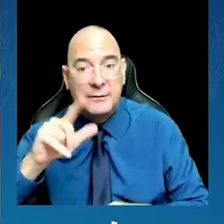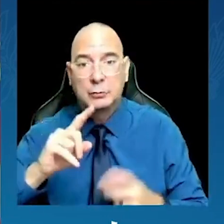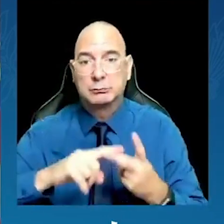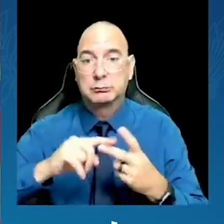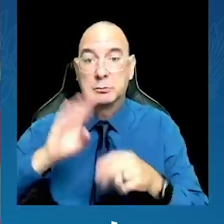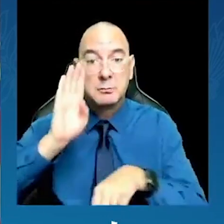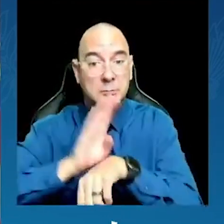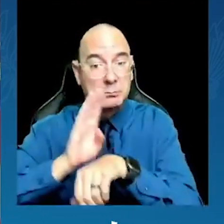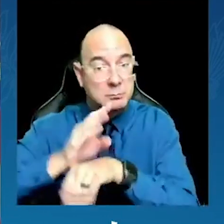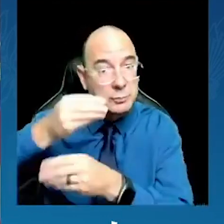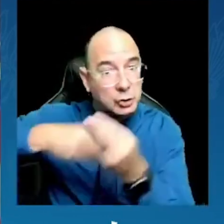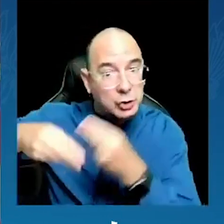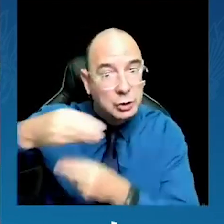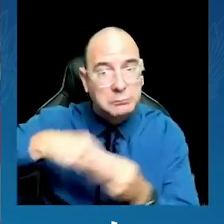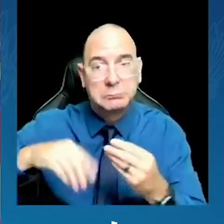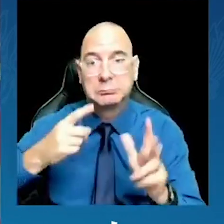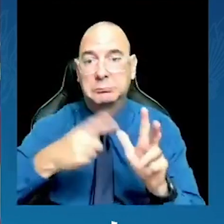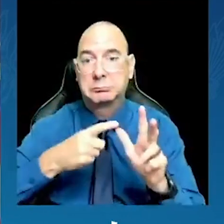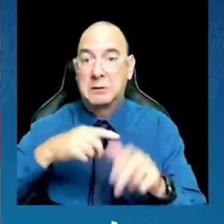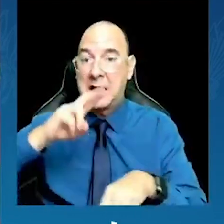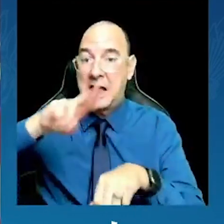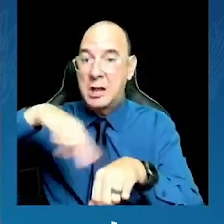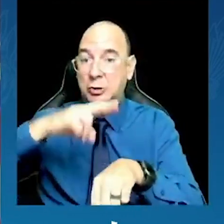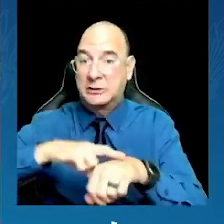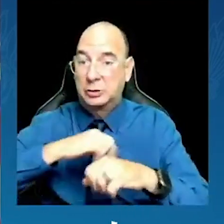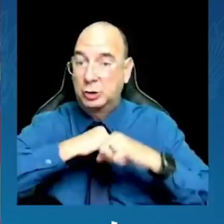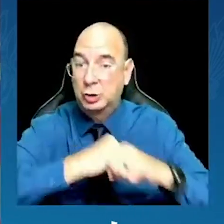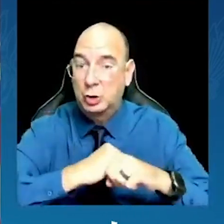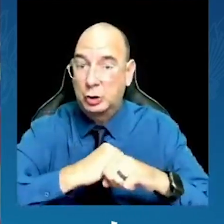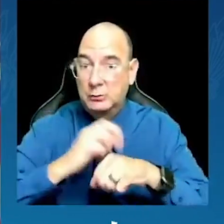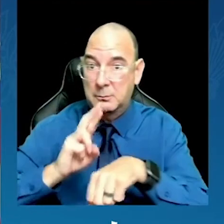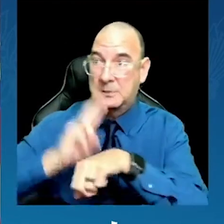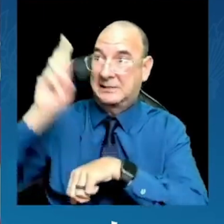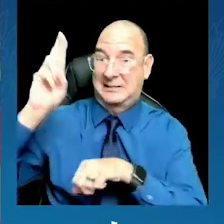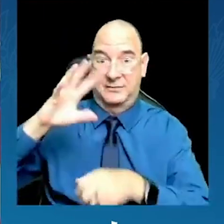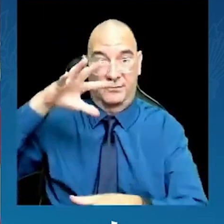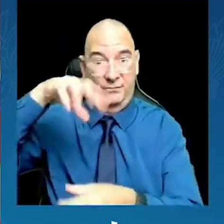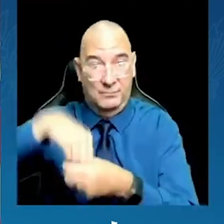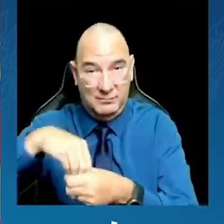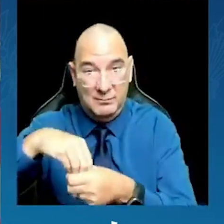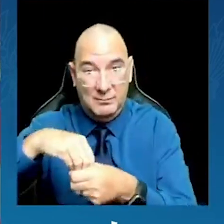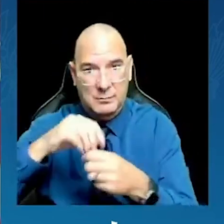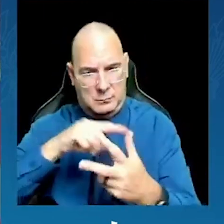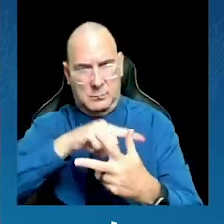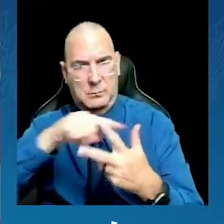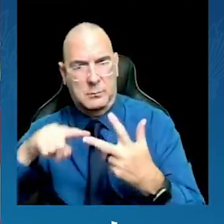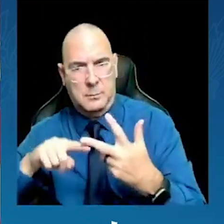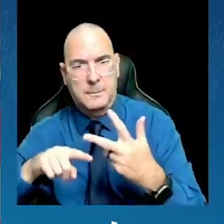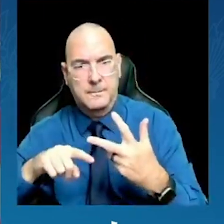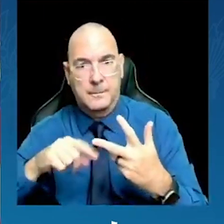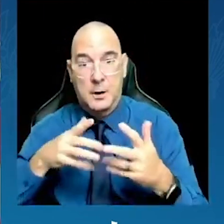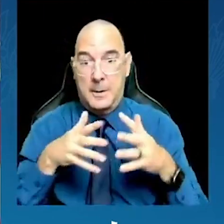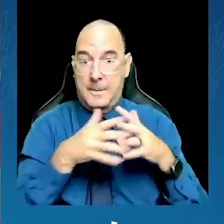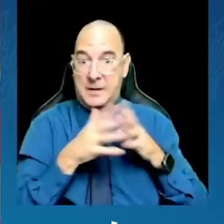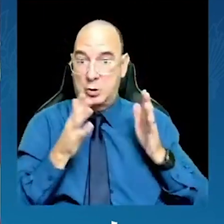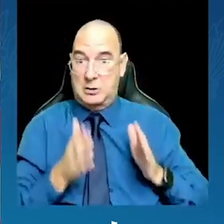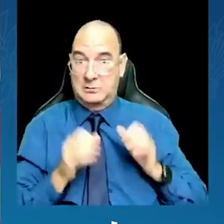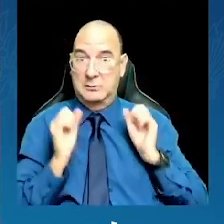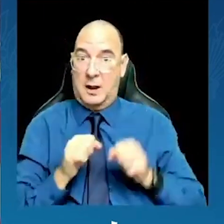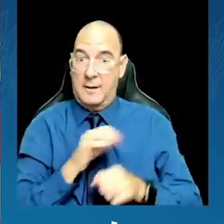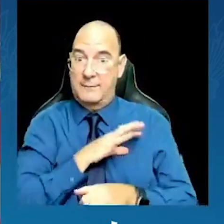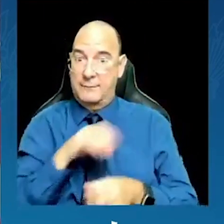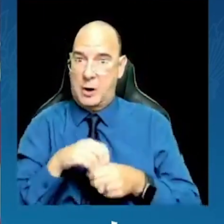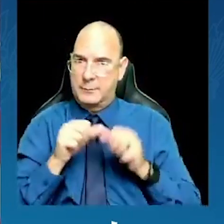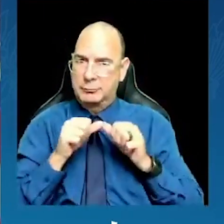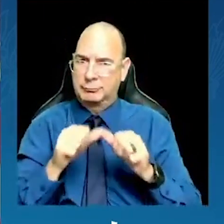national security space activities so that America may continue to use space